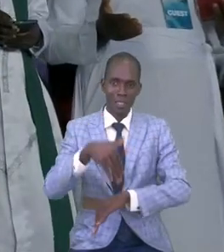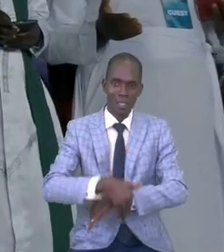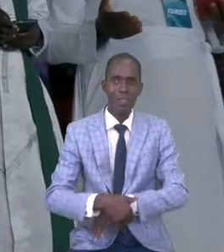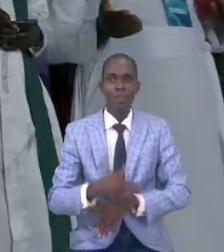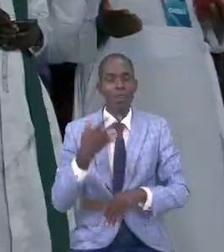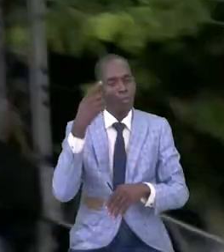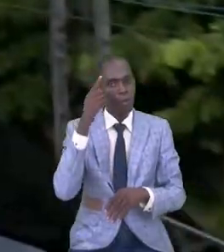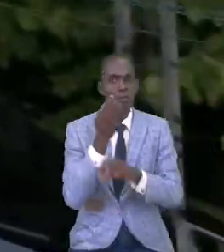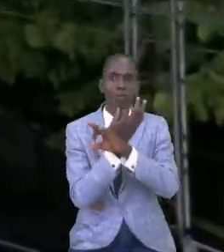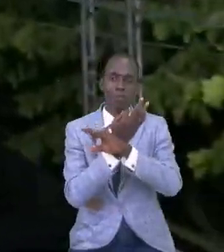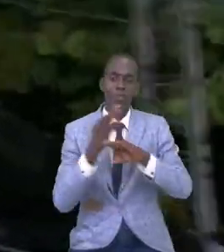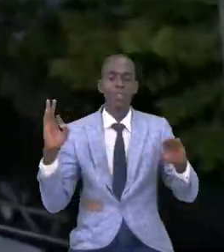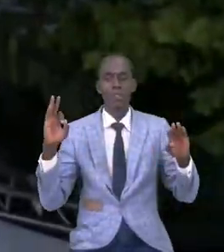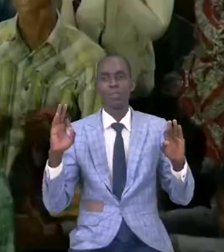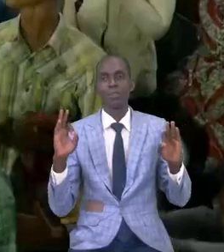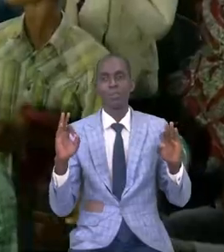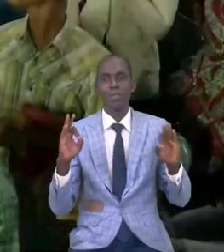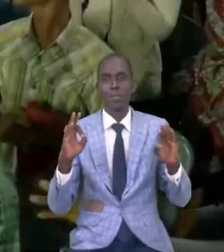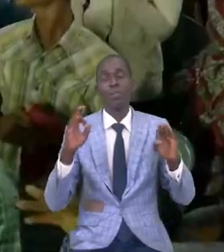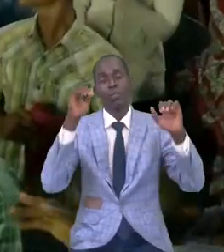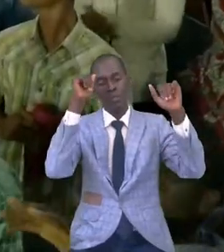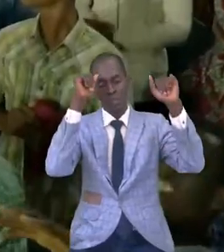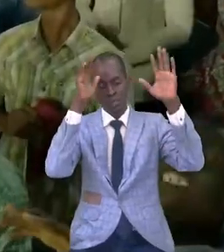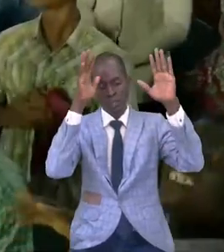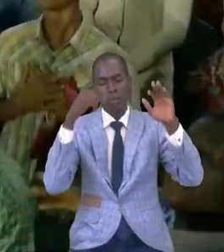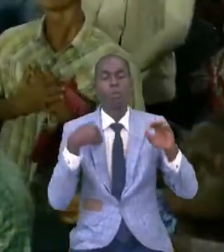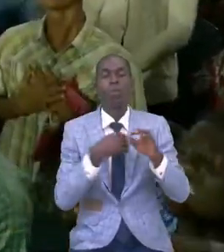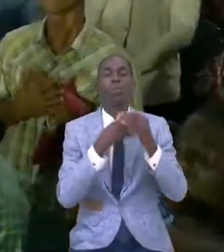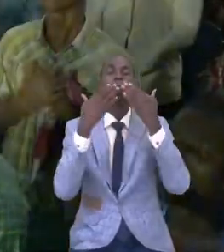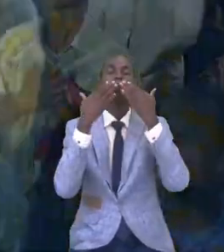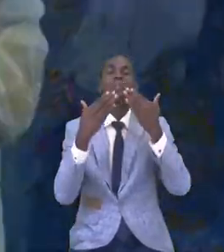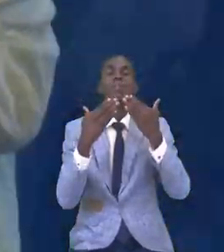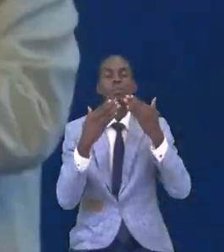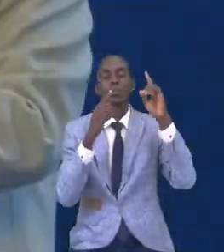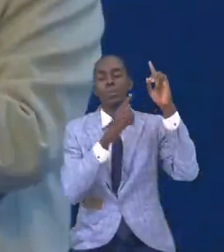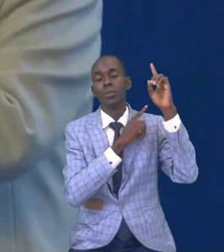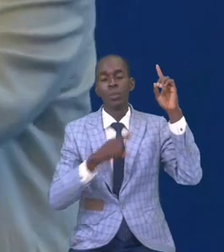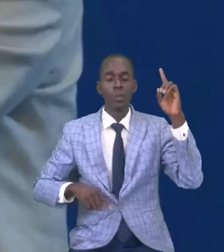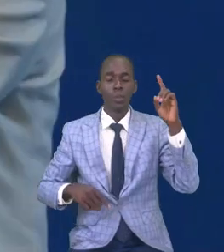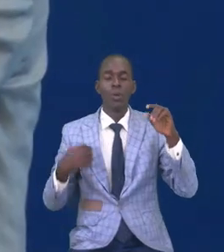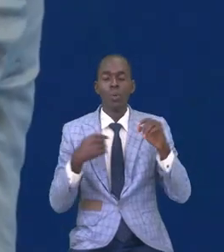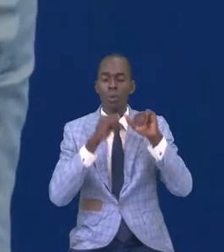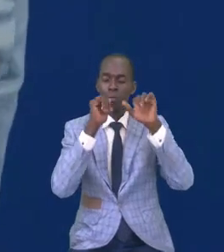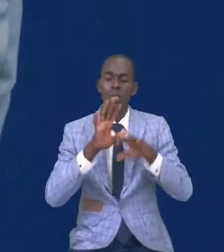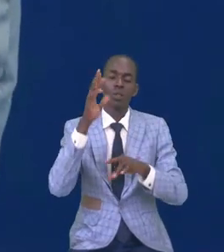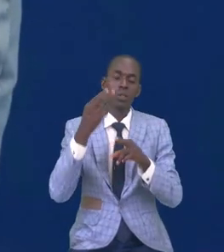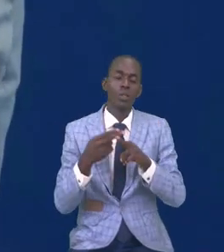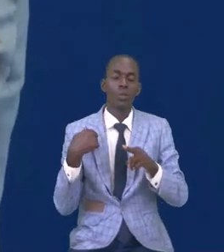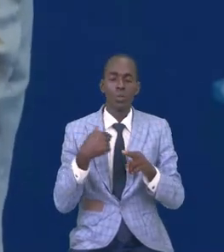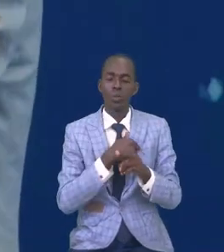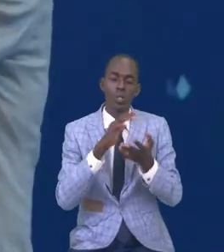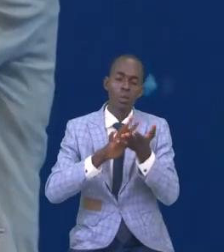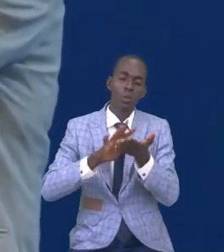of freedom. Father, we thank you. We bless your name. We glorify